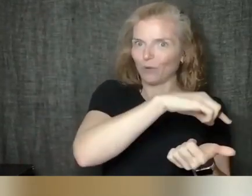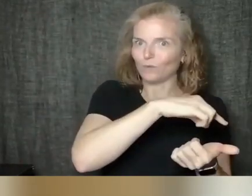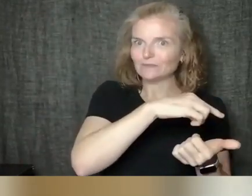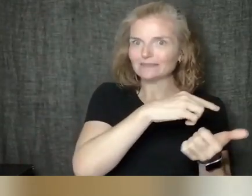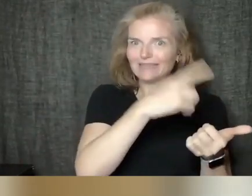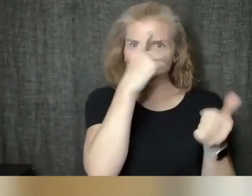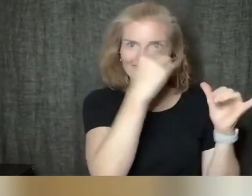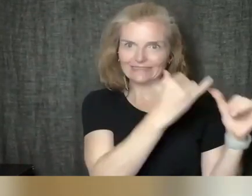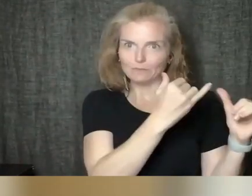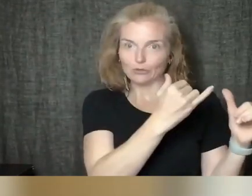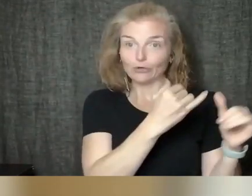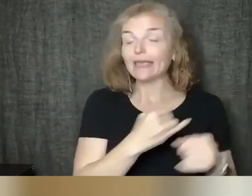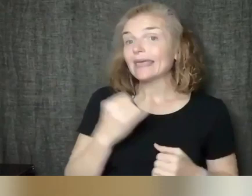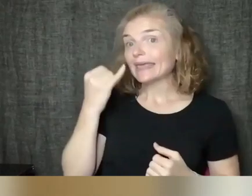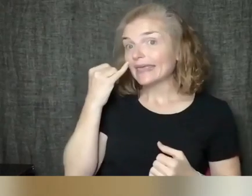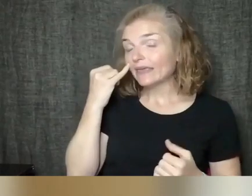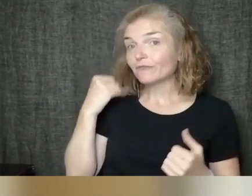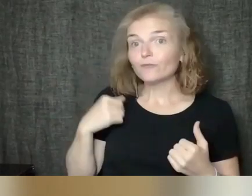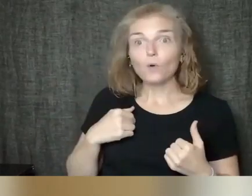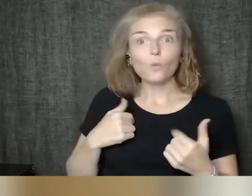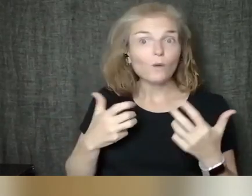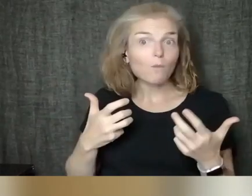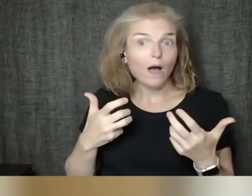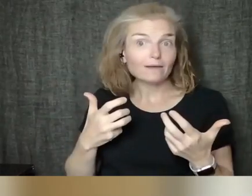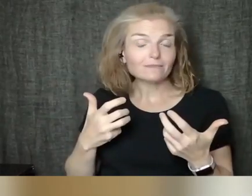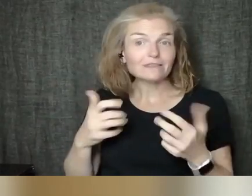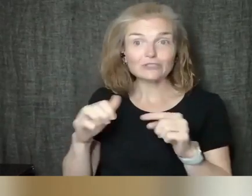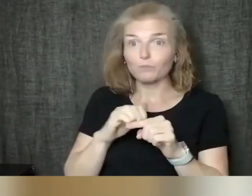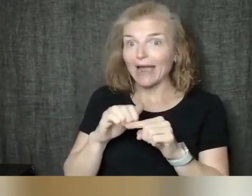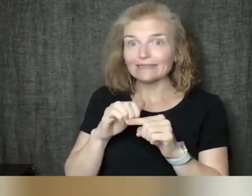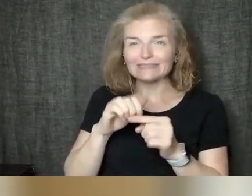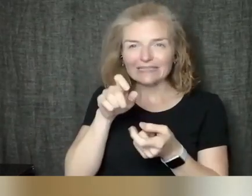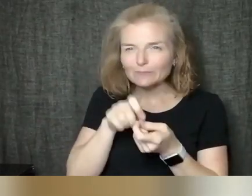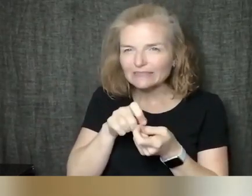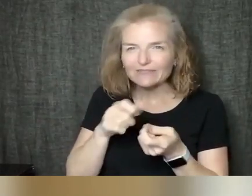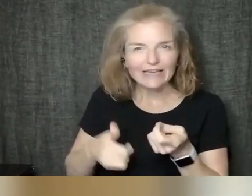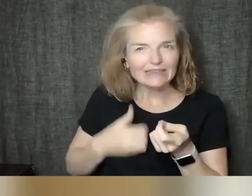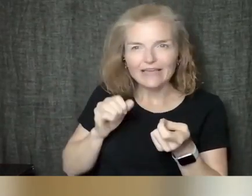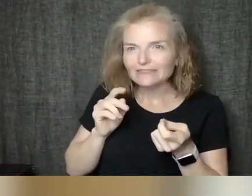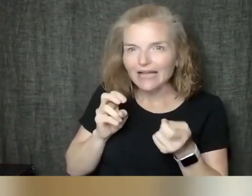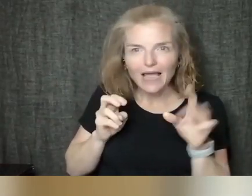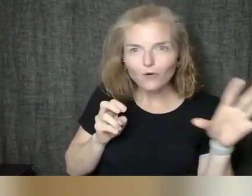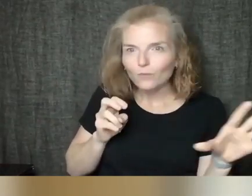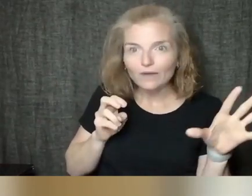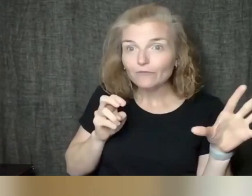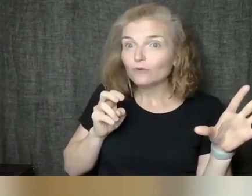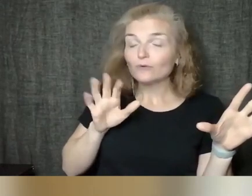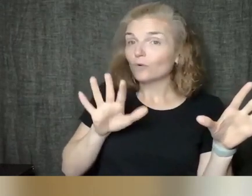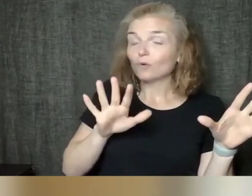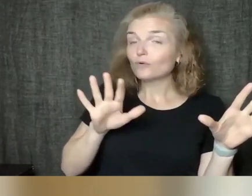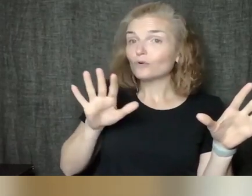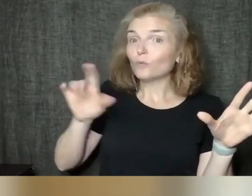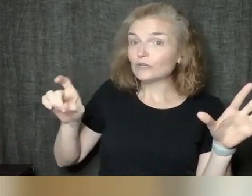don't hang out with people who are unvirtuous. We look for good friends who share